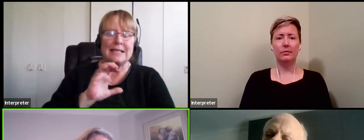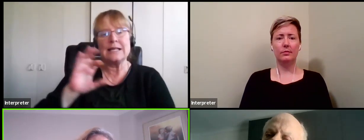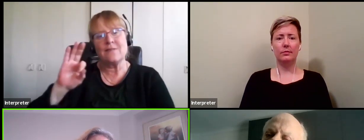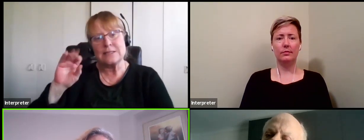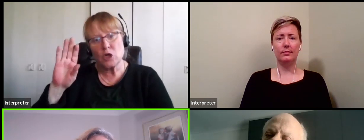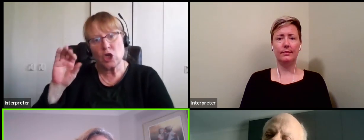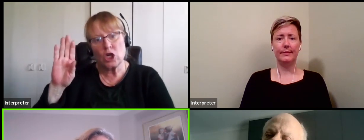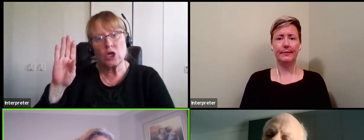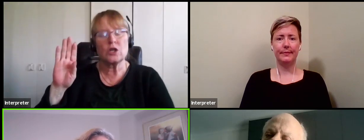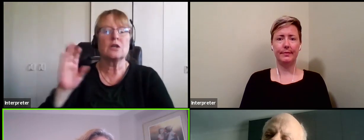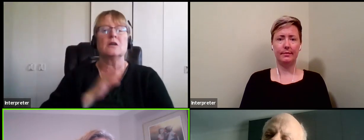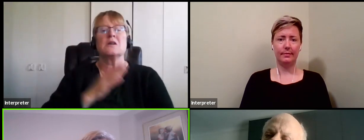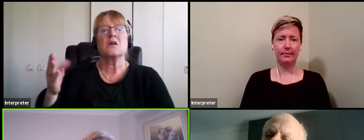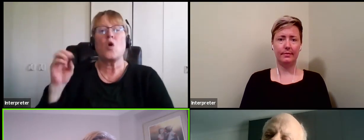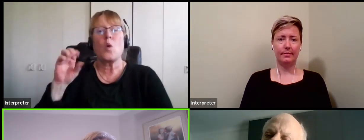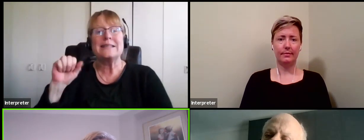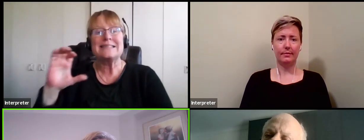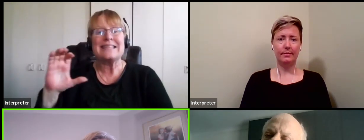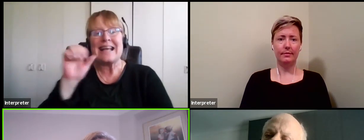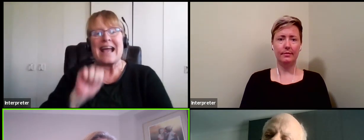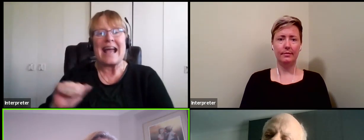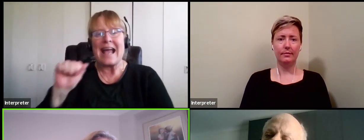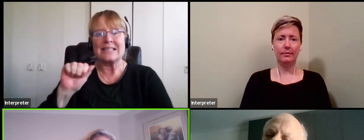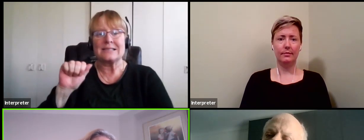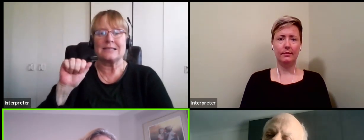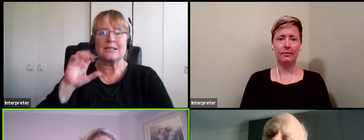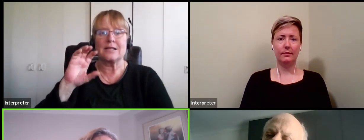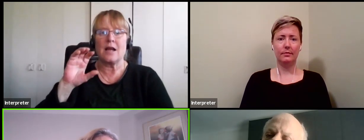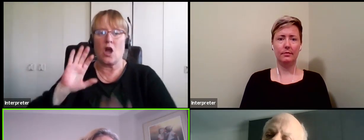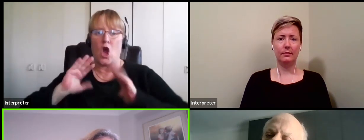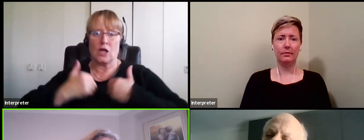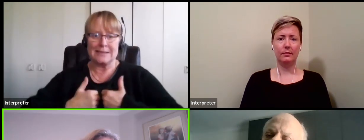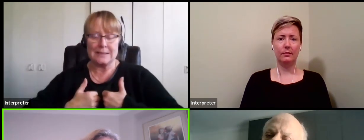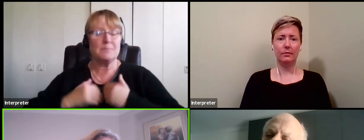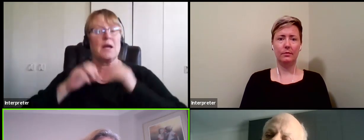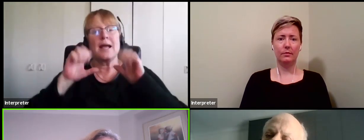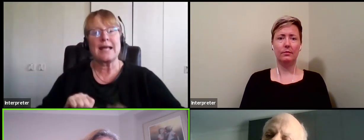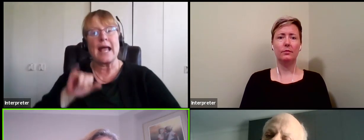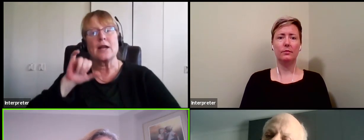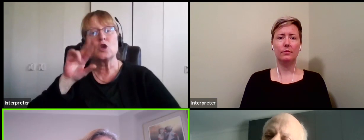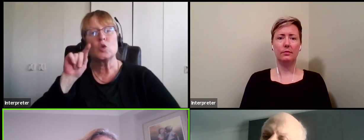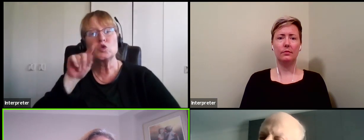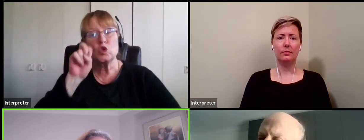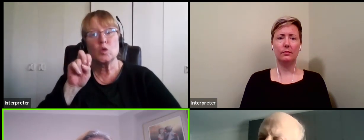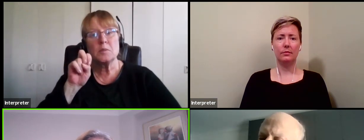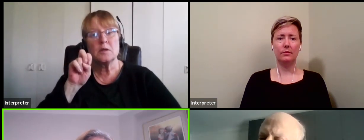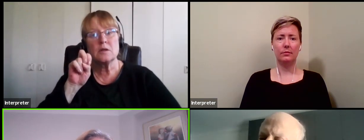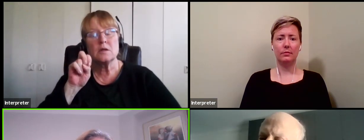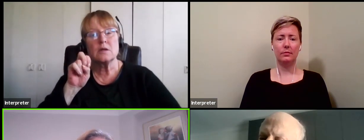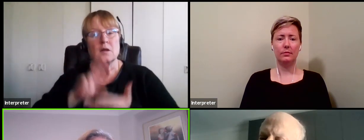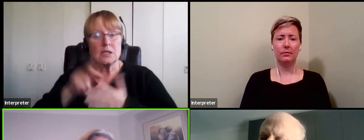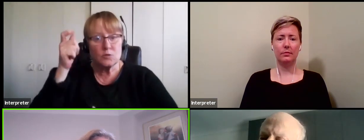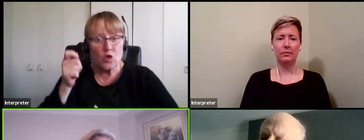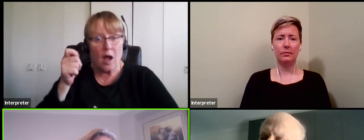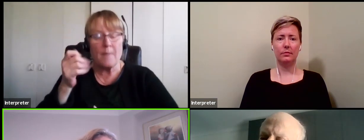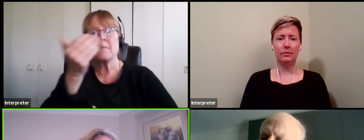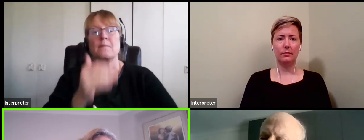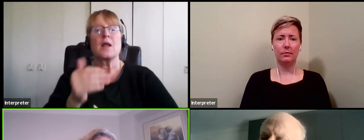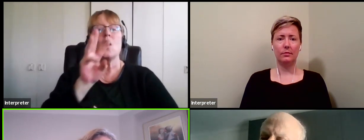You can follow the OAC at ONT Autism. You can subscribe to our YouTube channel, and please visit our webpage